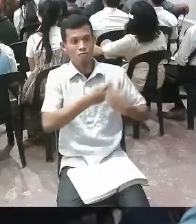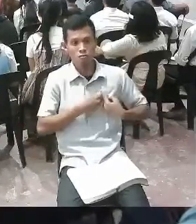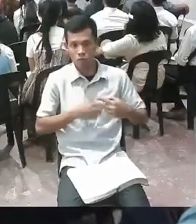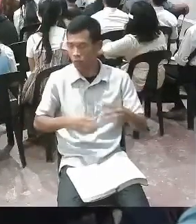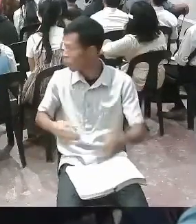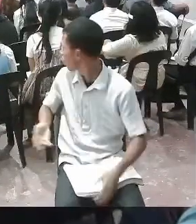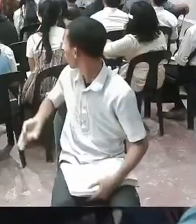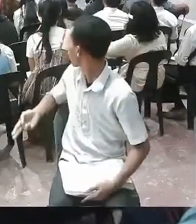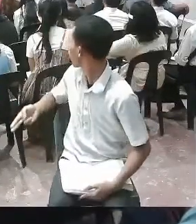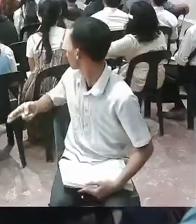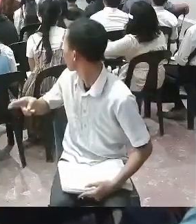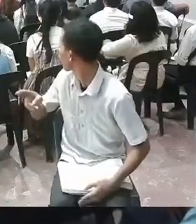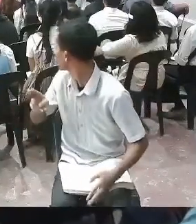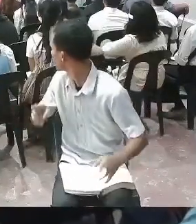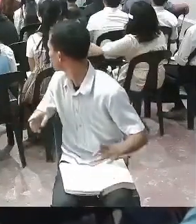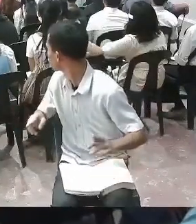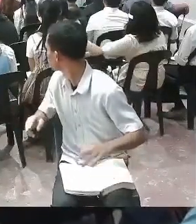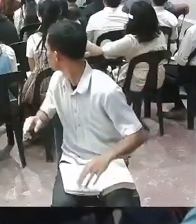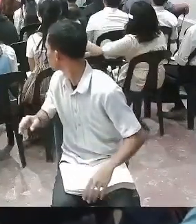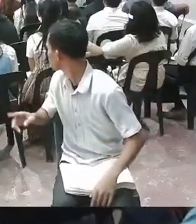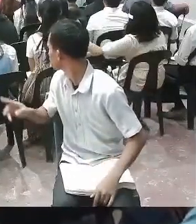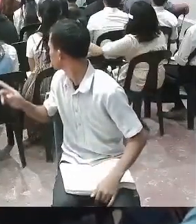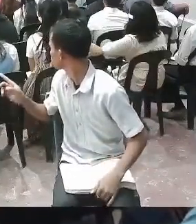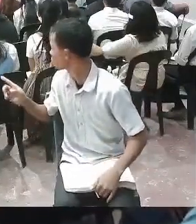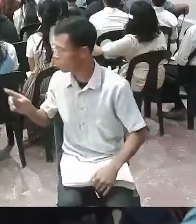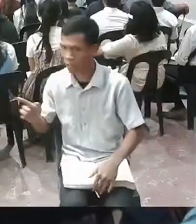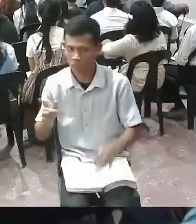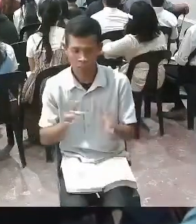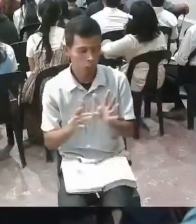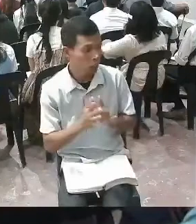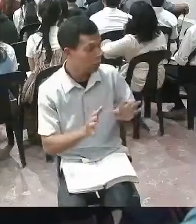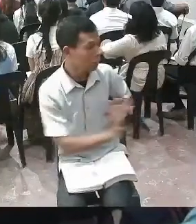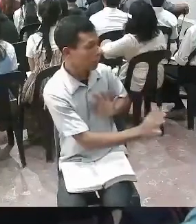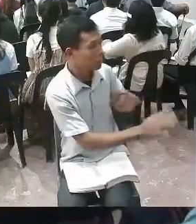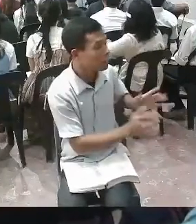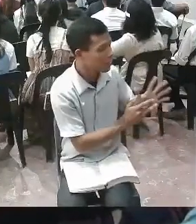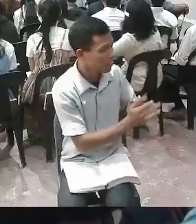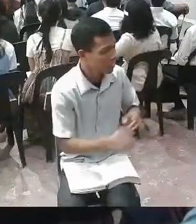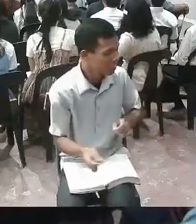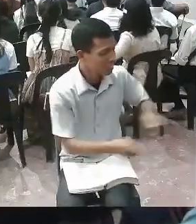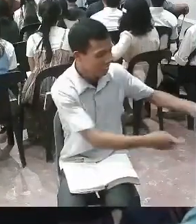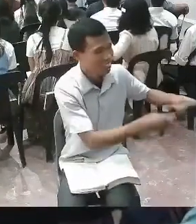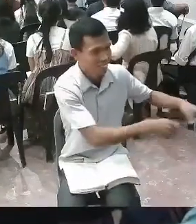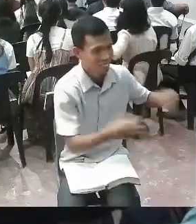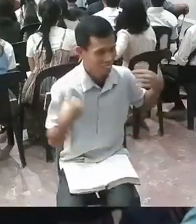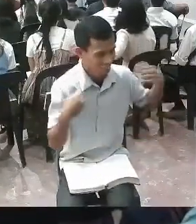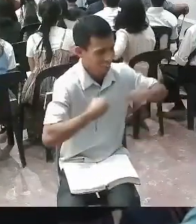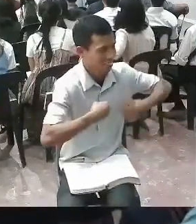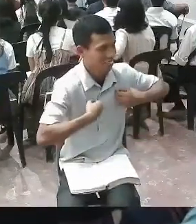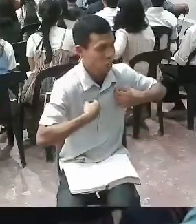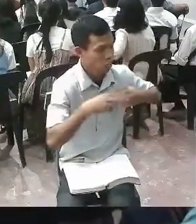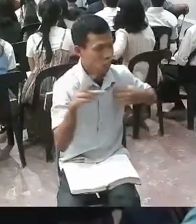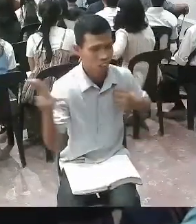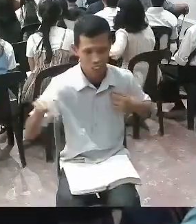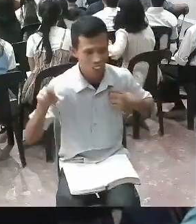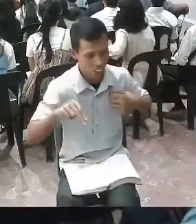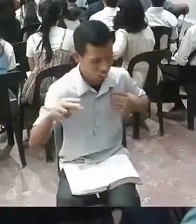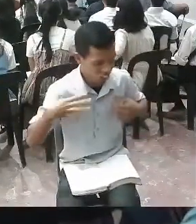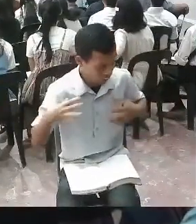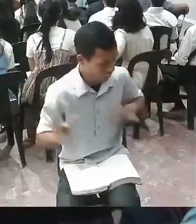So what happened was, no, Jesus has got to do this. No, on me. No, leave it